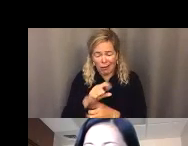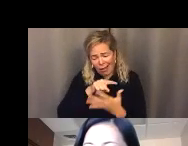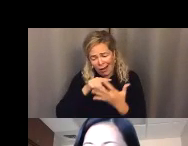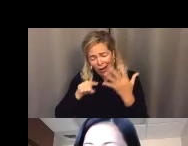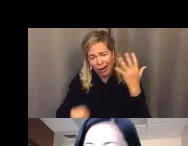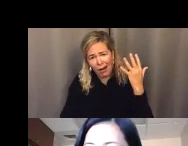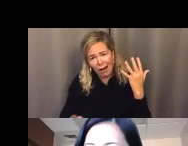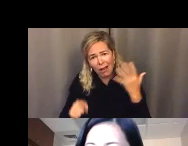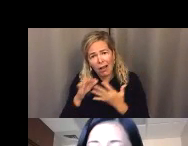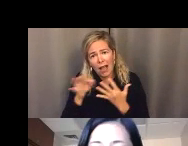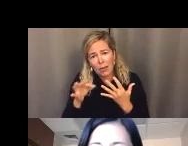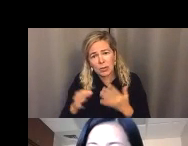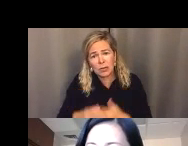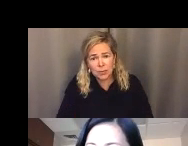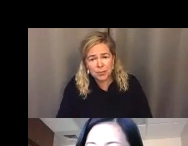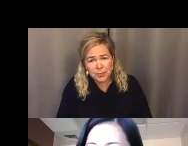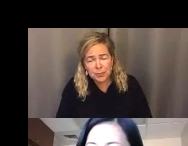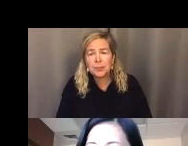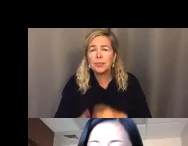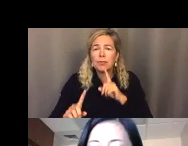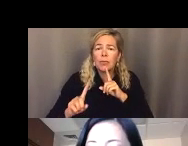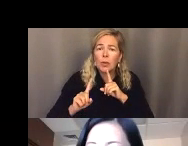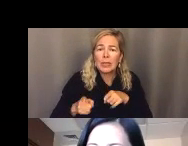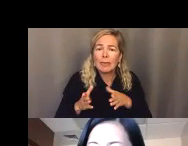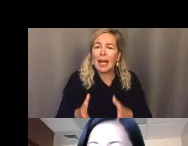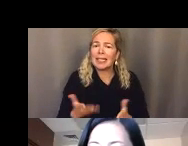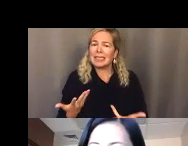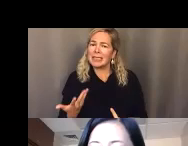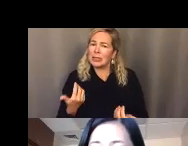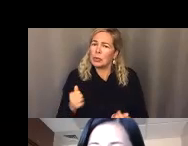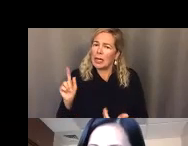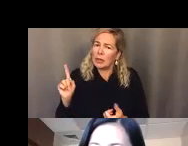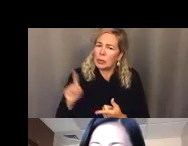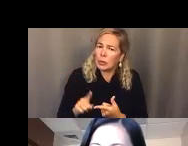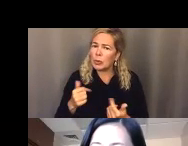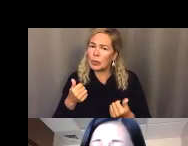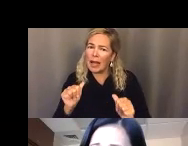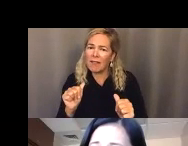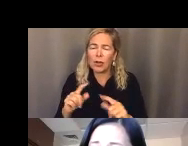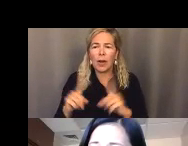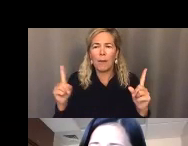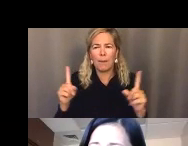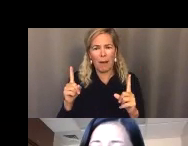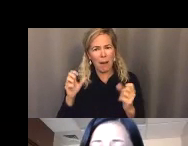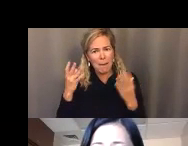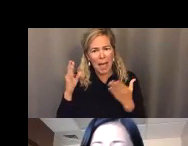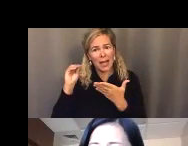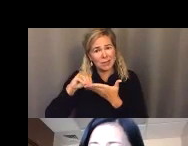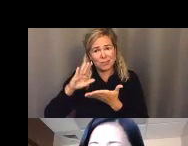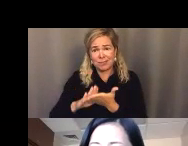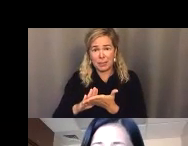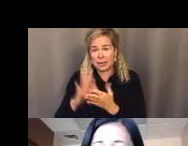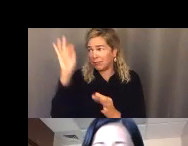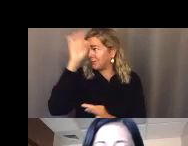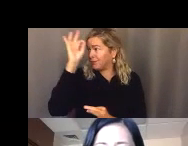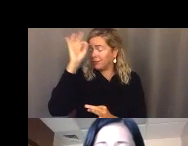Lastly, while some of our respondents were looking to reduce their effort, nearly half of our respondents marked they did not know yet what they were going to do as they were looking